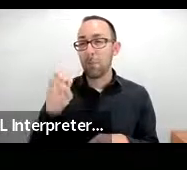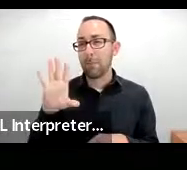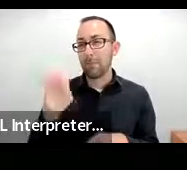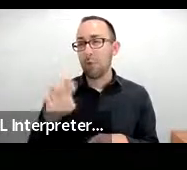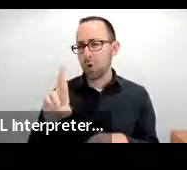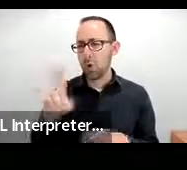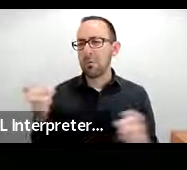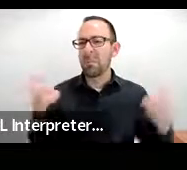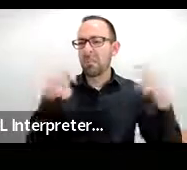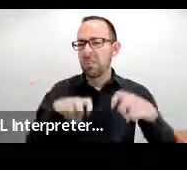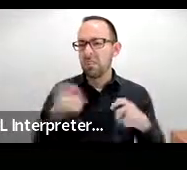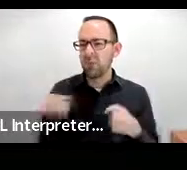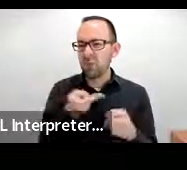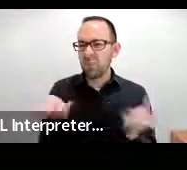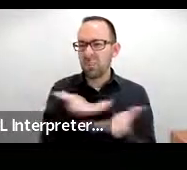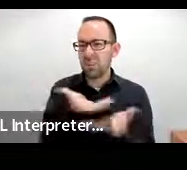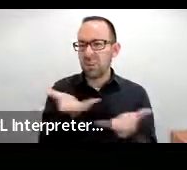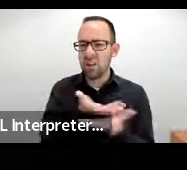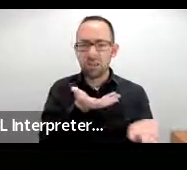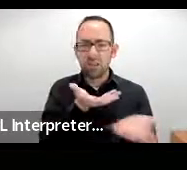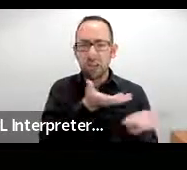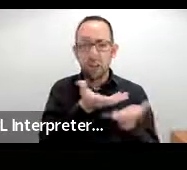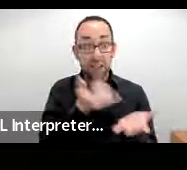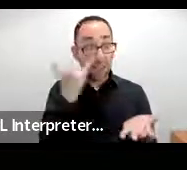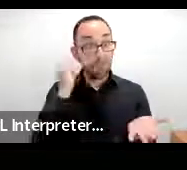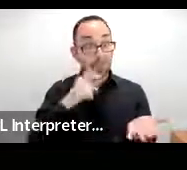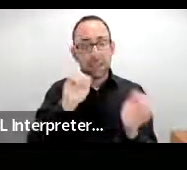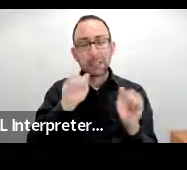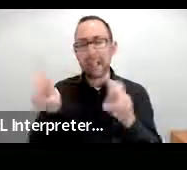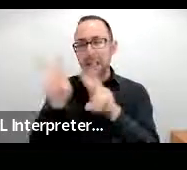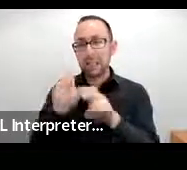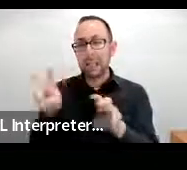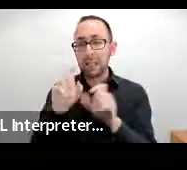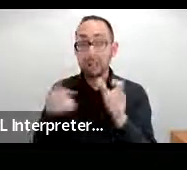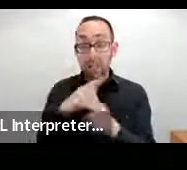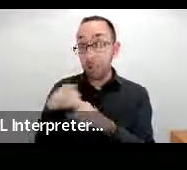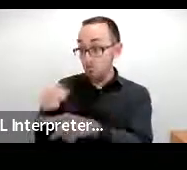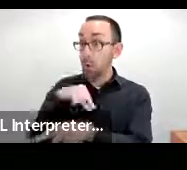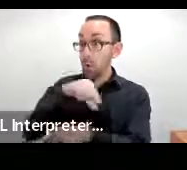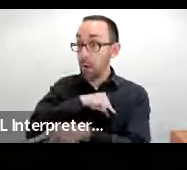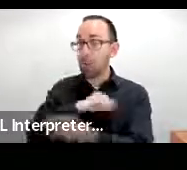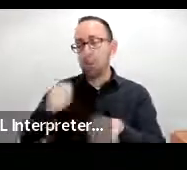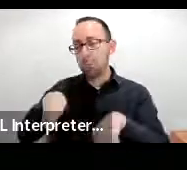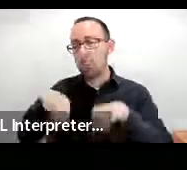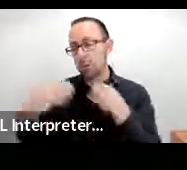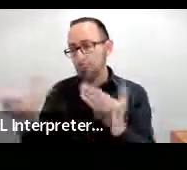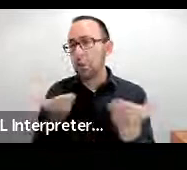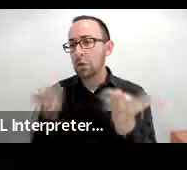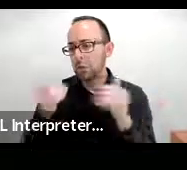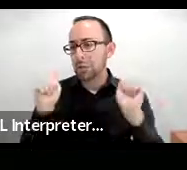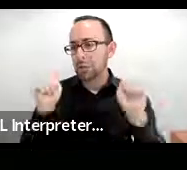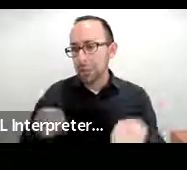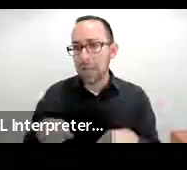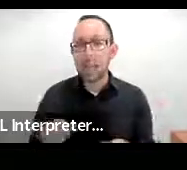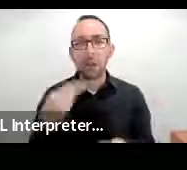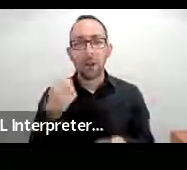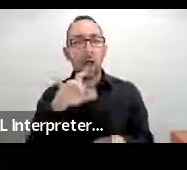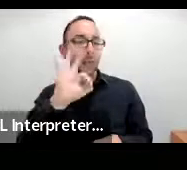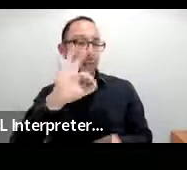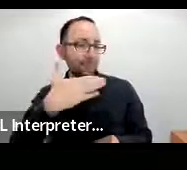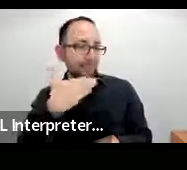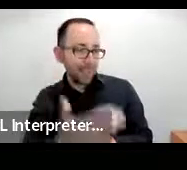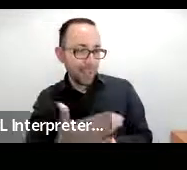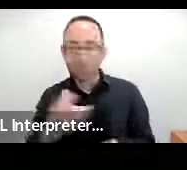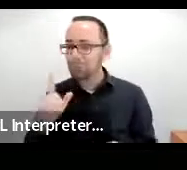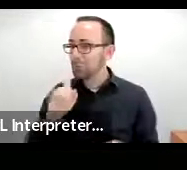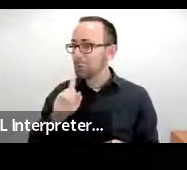will, if need be, we would assess and then provide services if your son does qualify. Great. All right. Thank you. You got it.